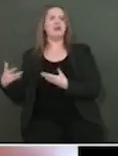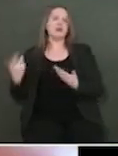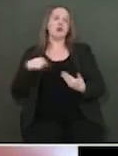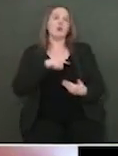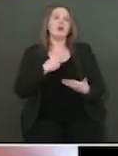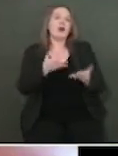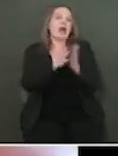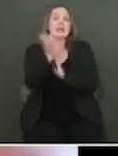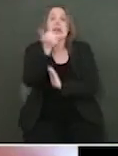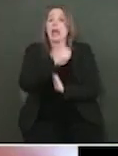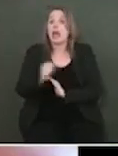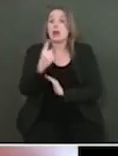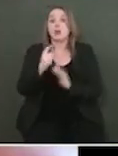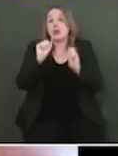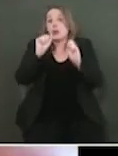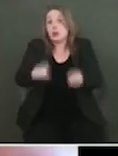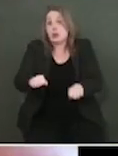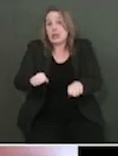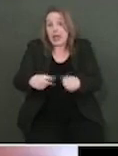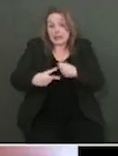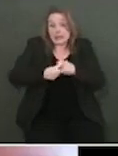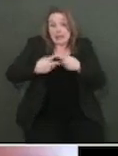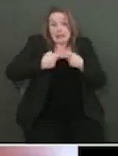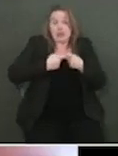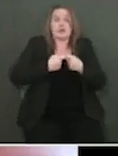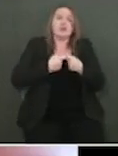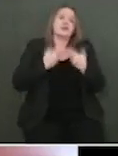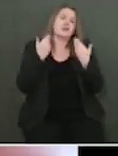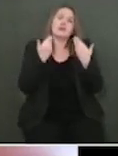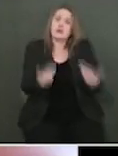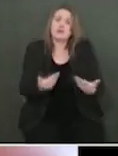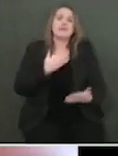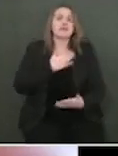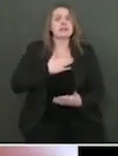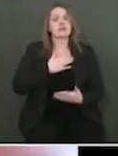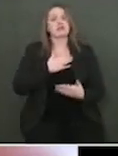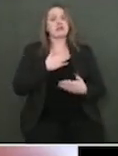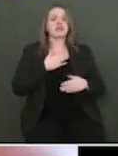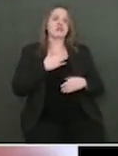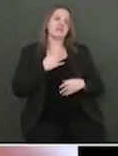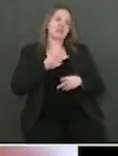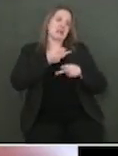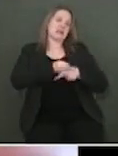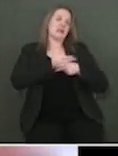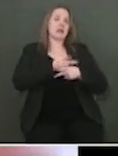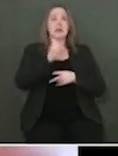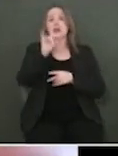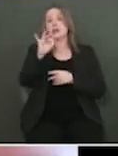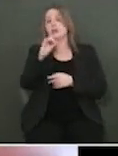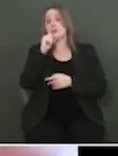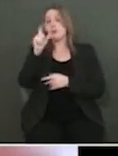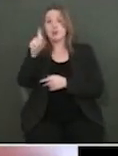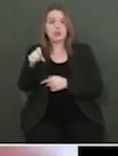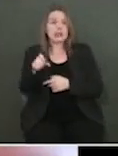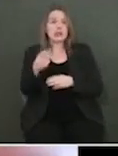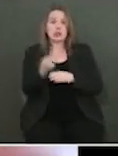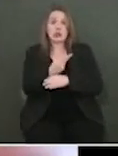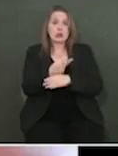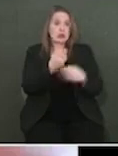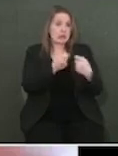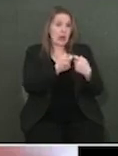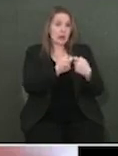conserve who can conserve, just out of an abundance of caution, that if they don't need to be utilizing